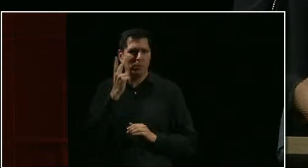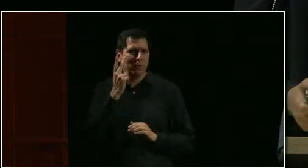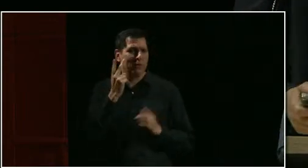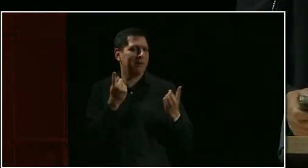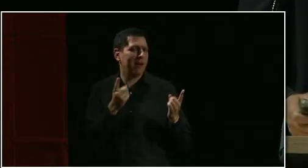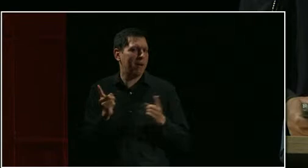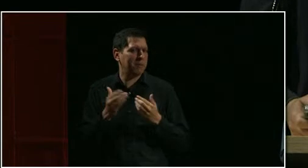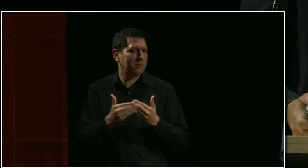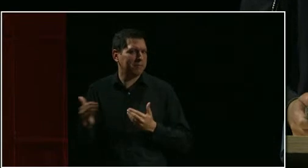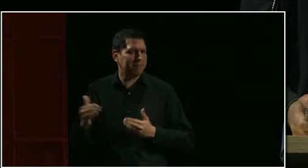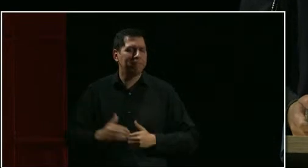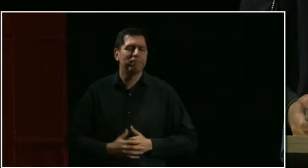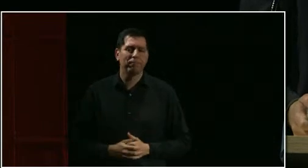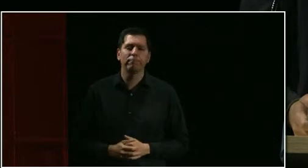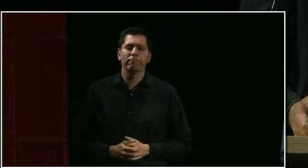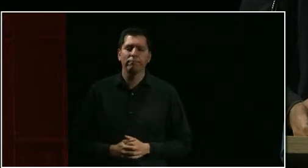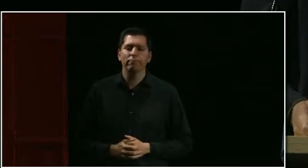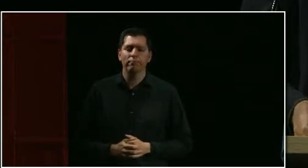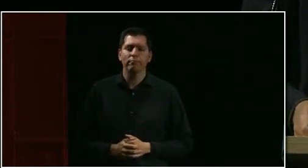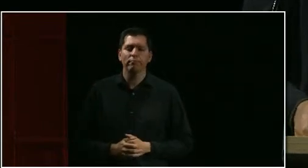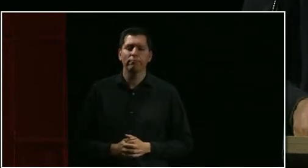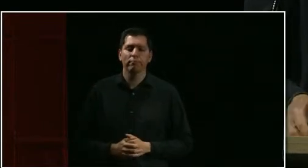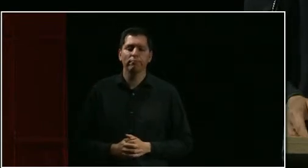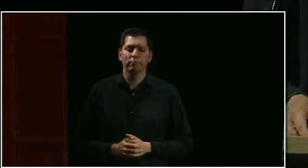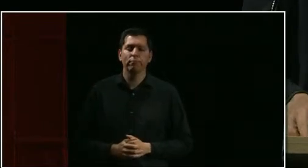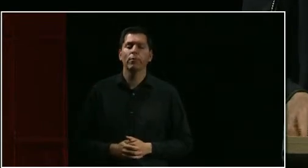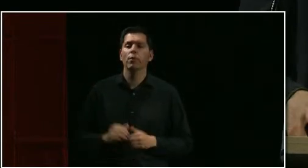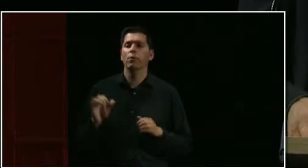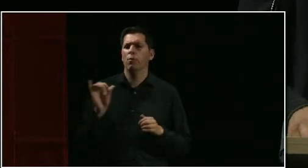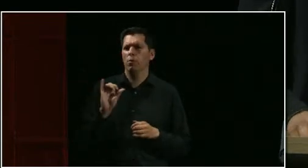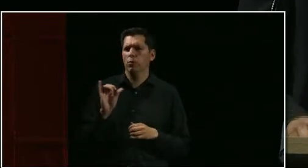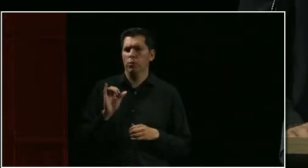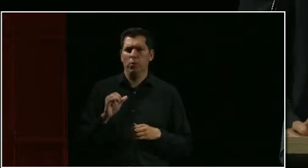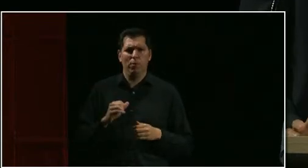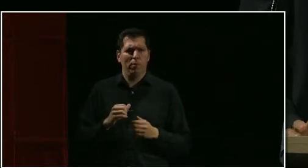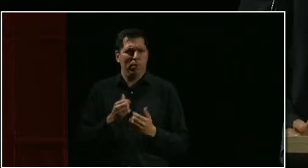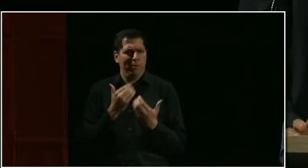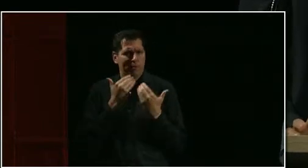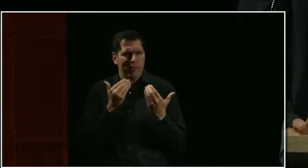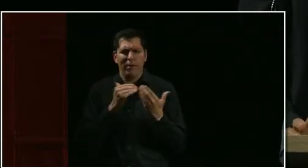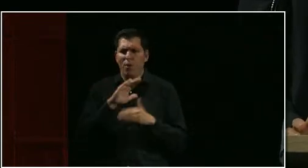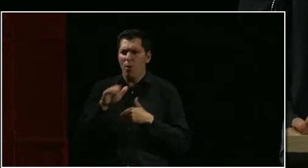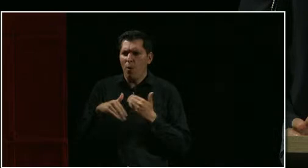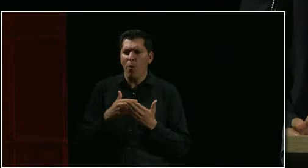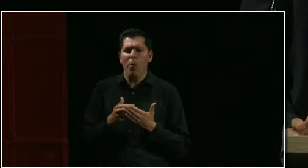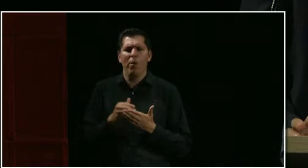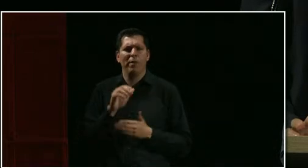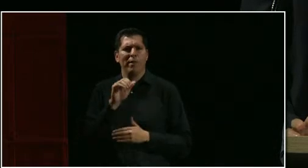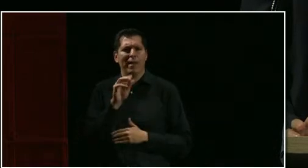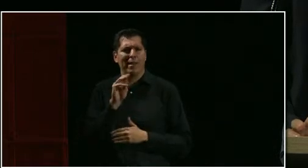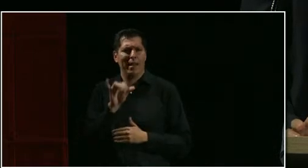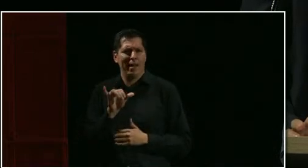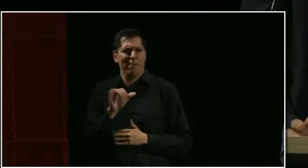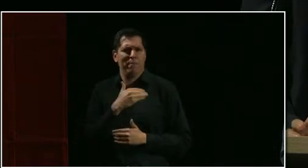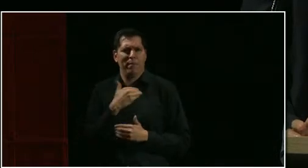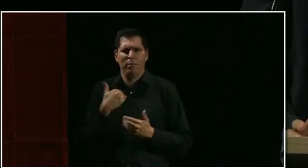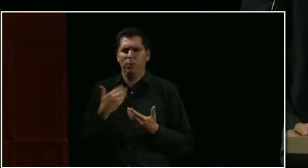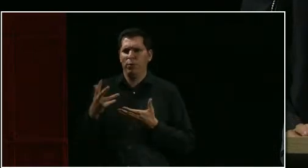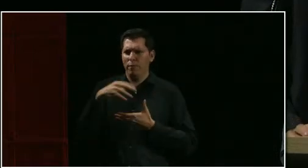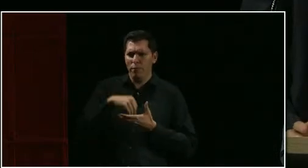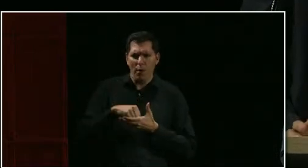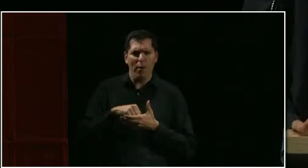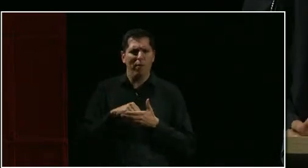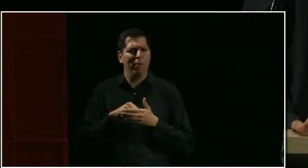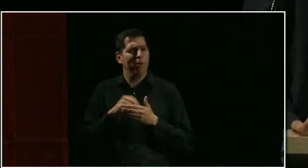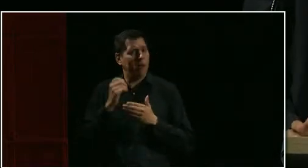there. I want to take this moment to really thank all the Academy members who participate in this process throughout the year.